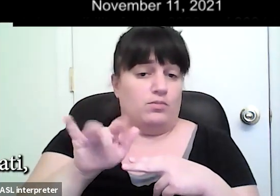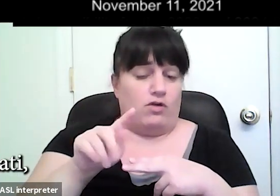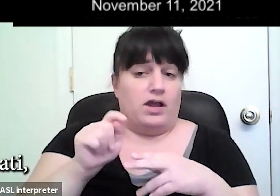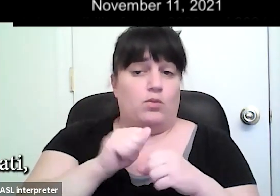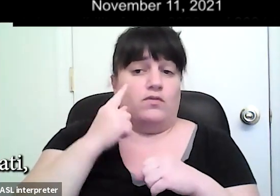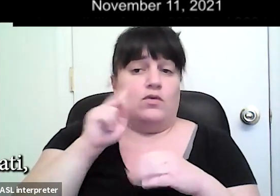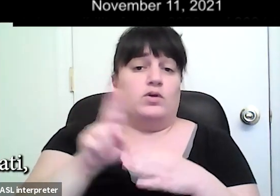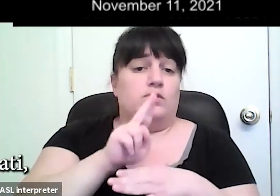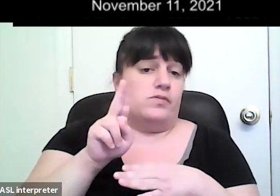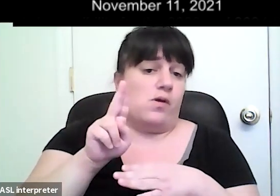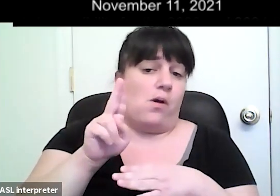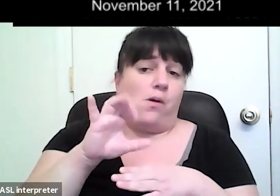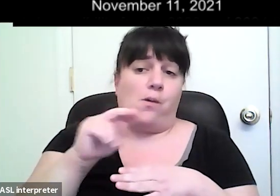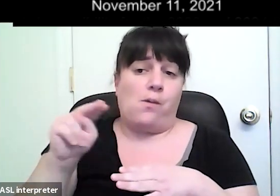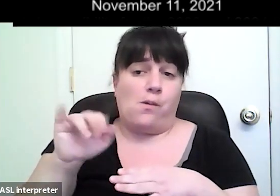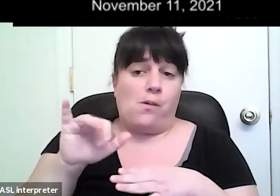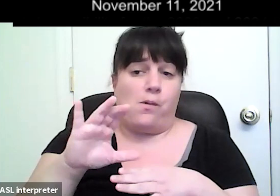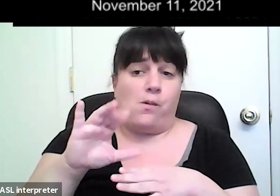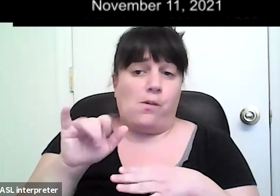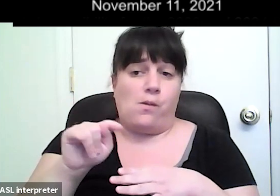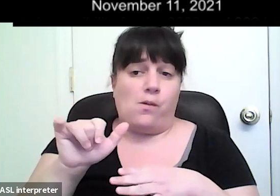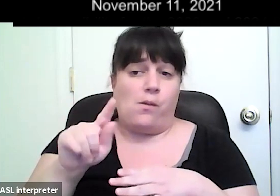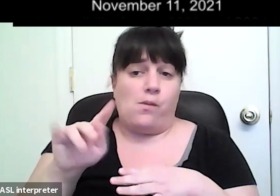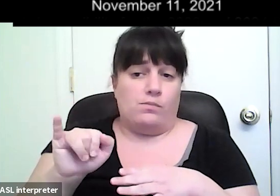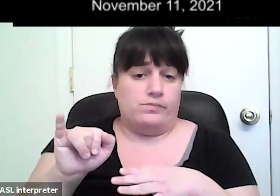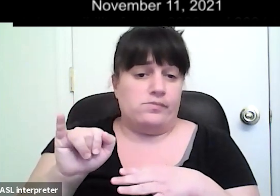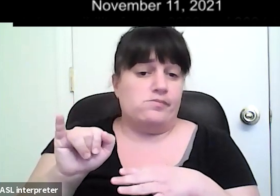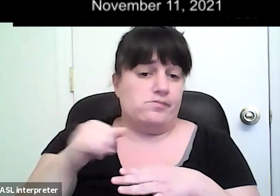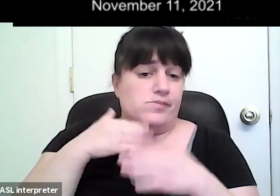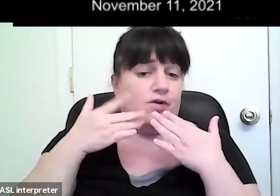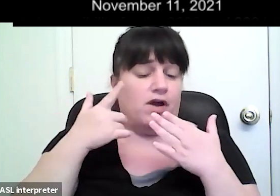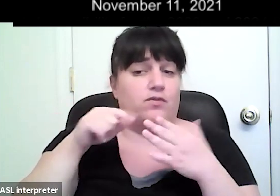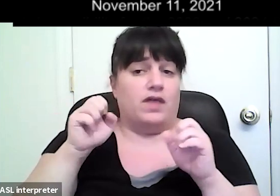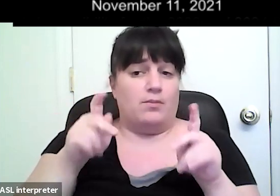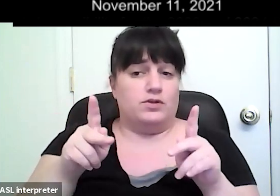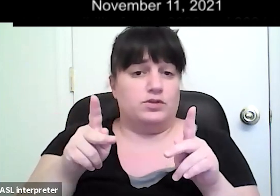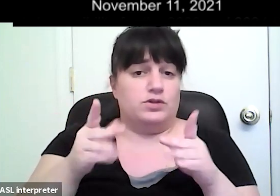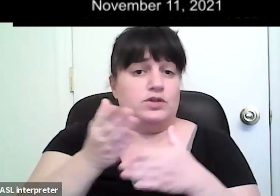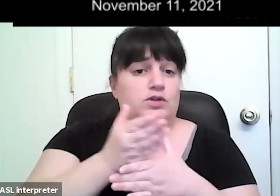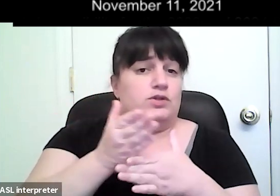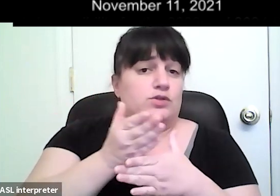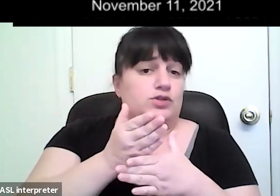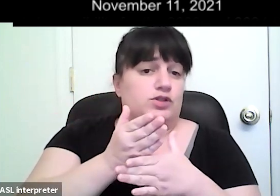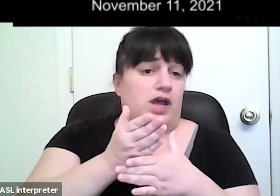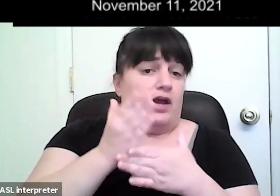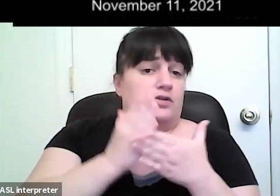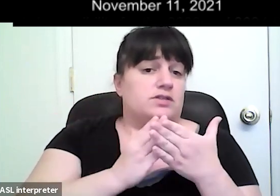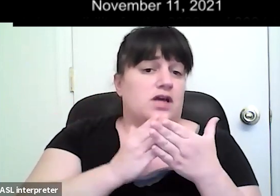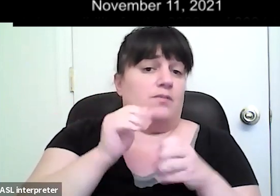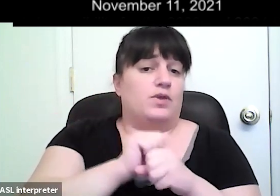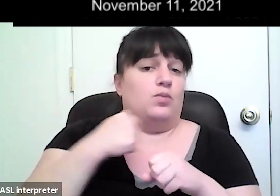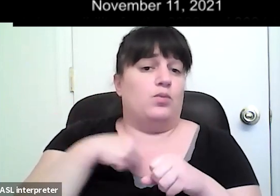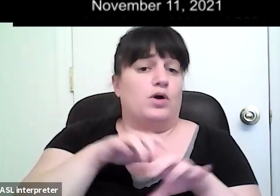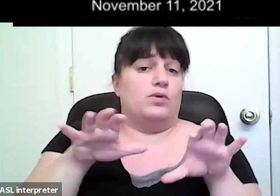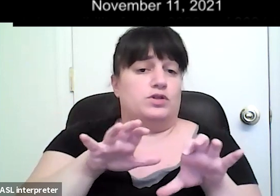the University of Cincinnati. And I just am grateful for this opportunity just to share some of the work we're